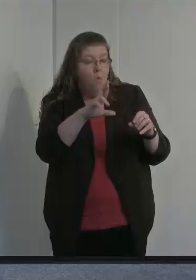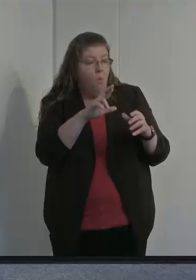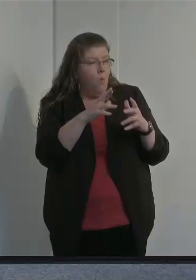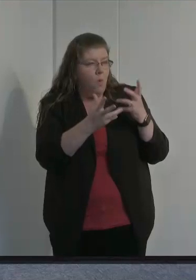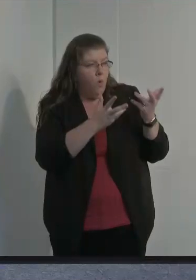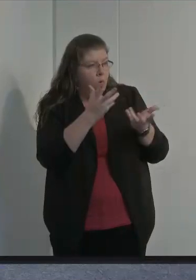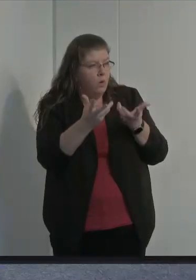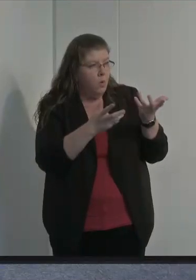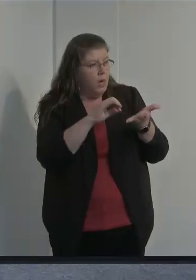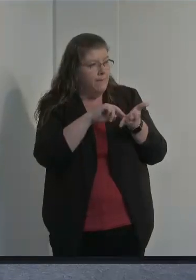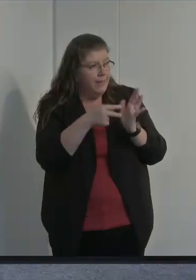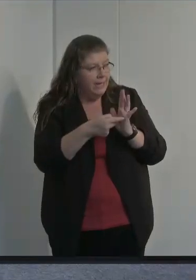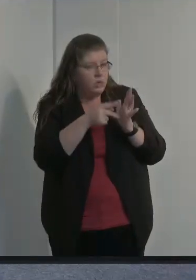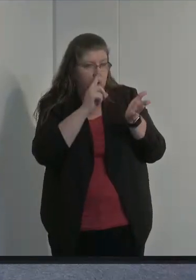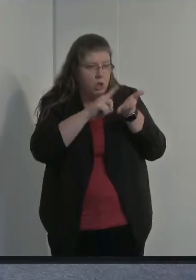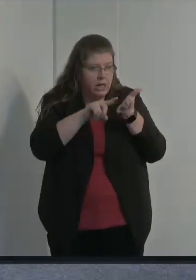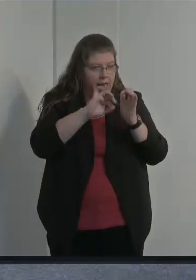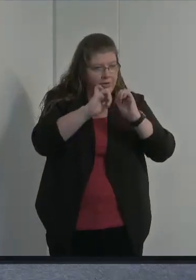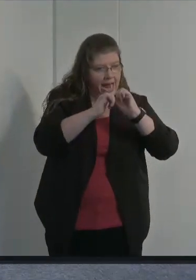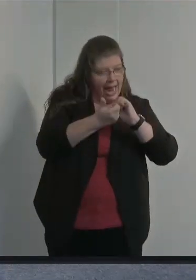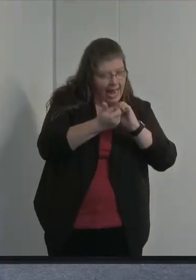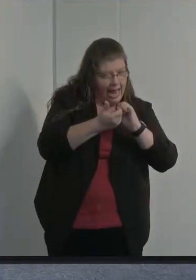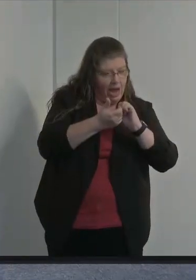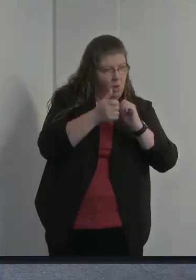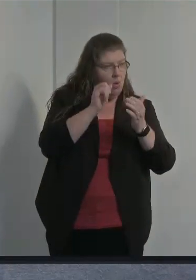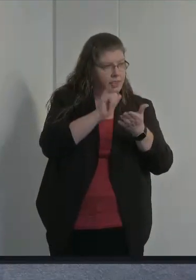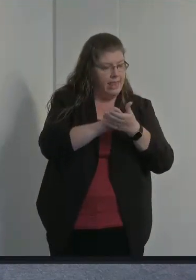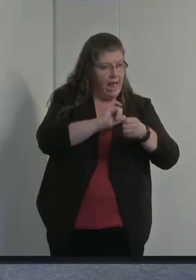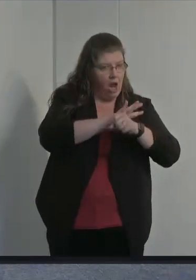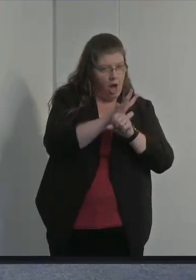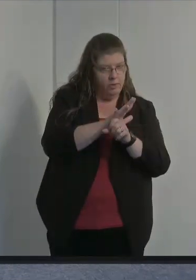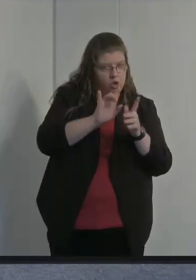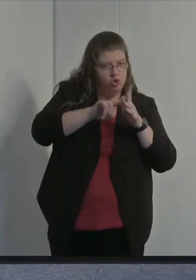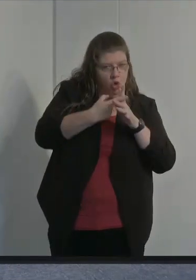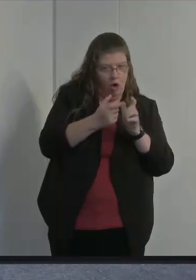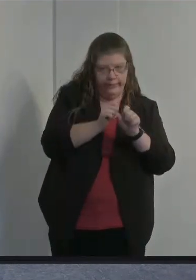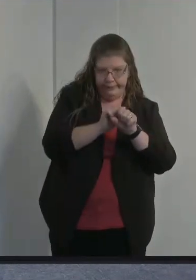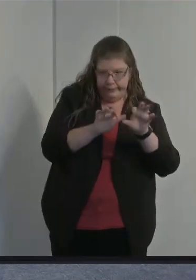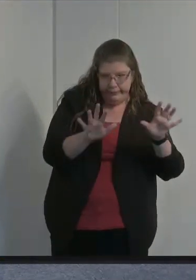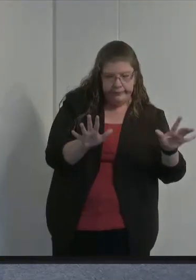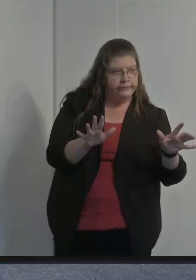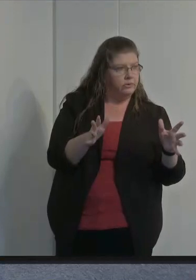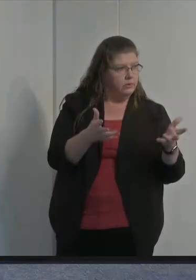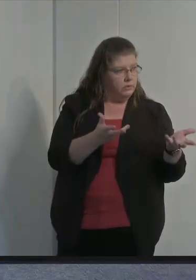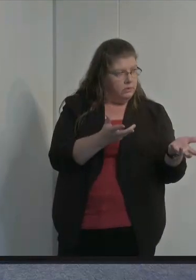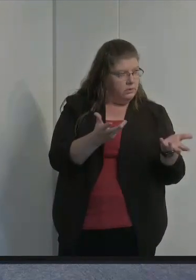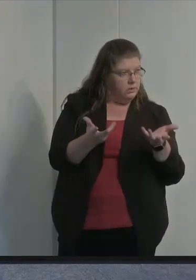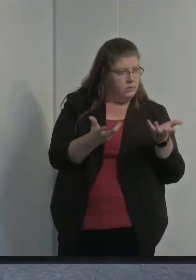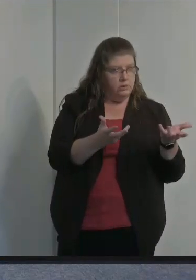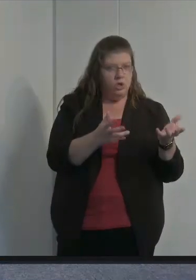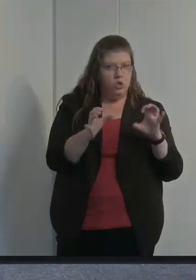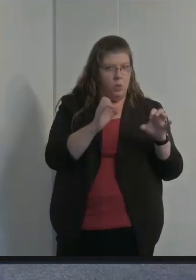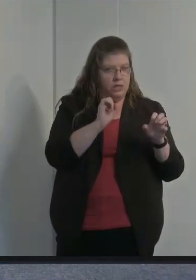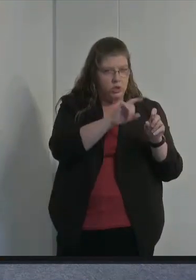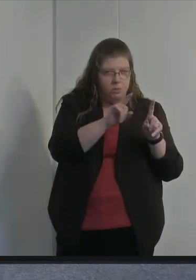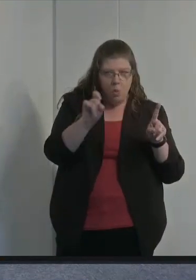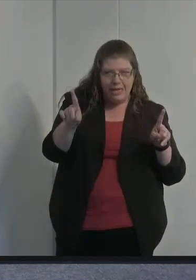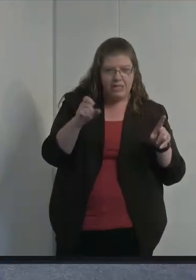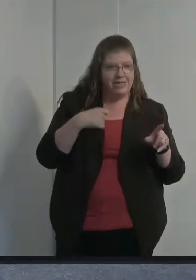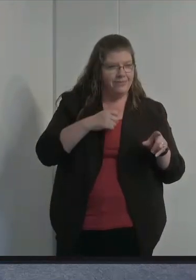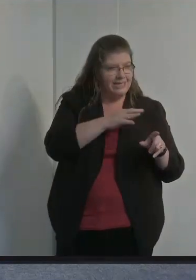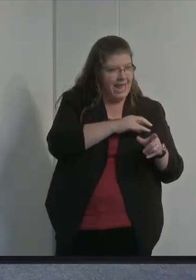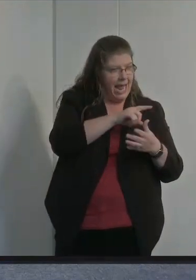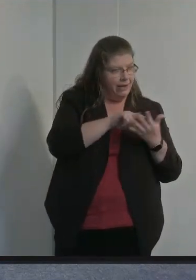also mean looking into how the outbreak might have started and kind of, doing some like questioning of staff and all